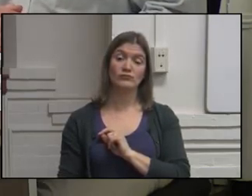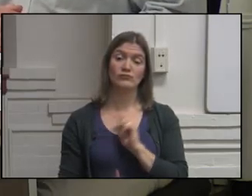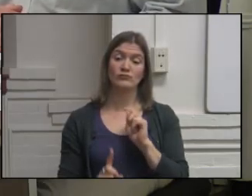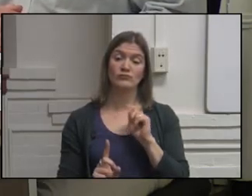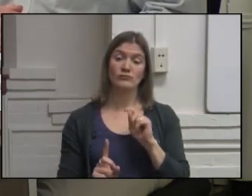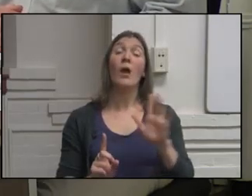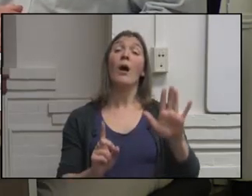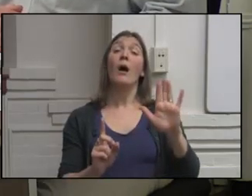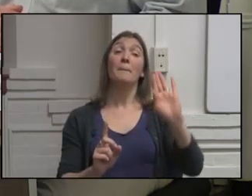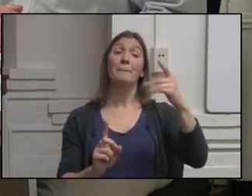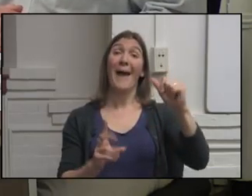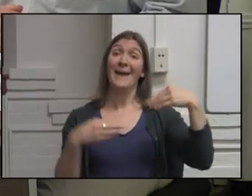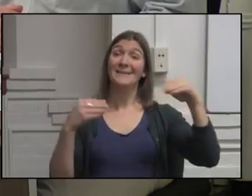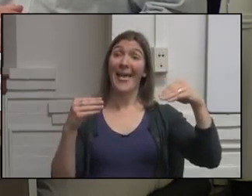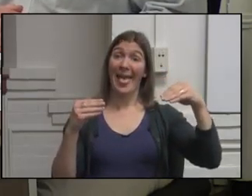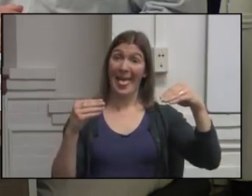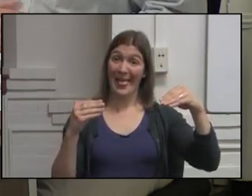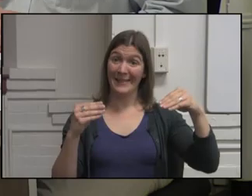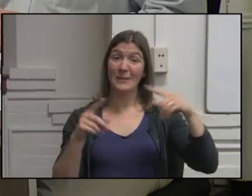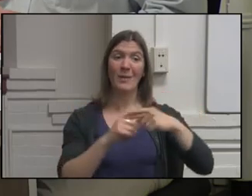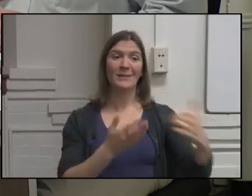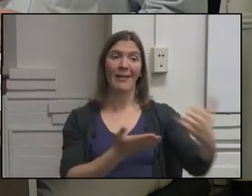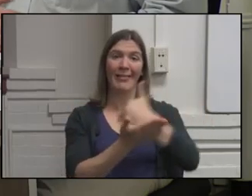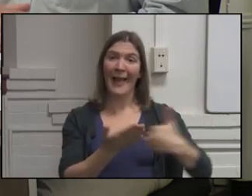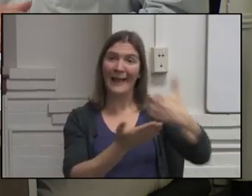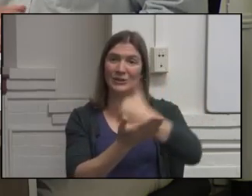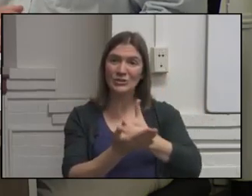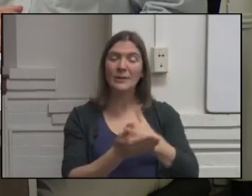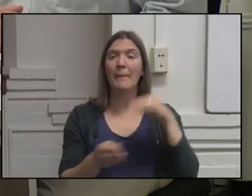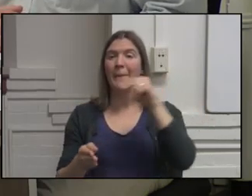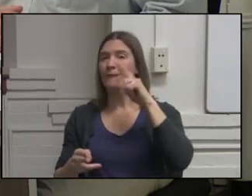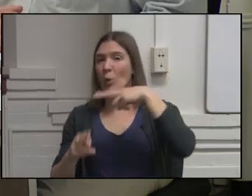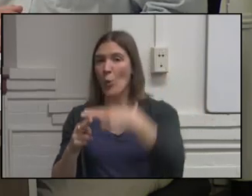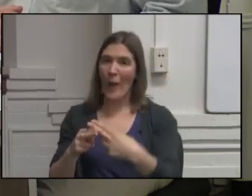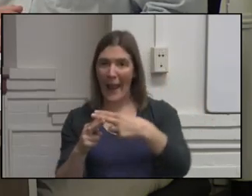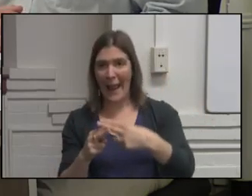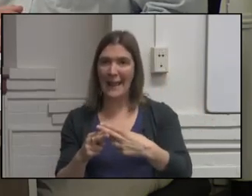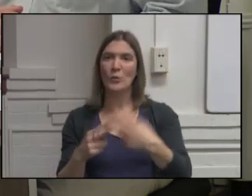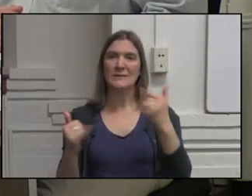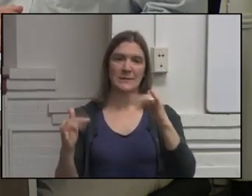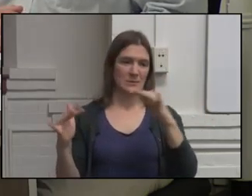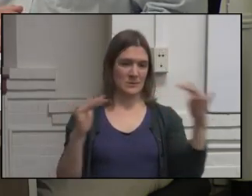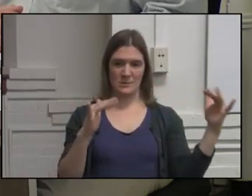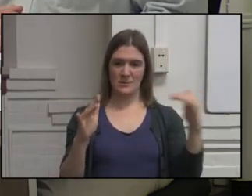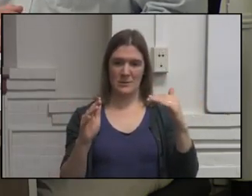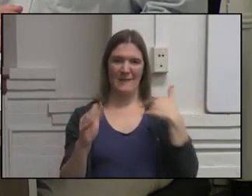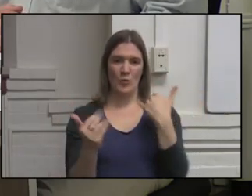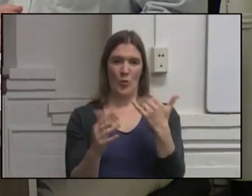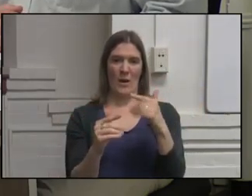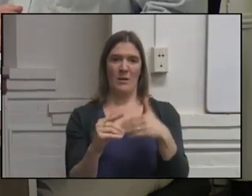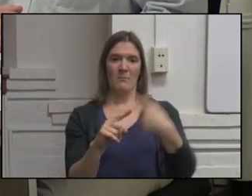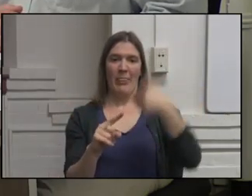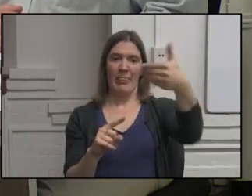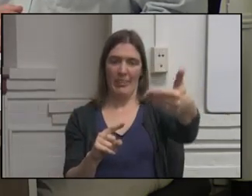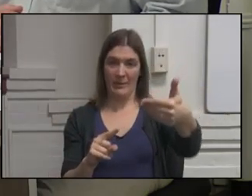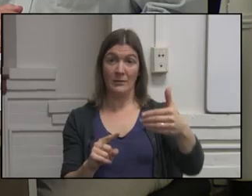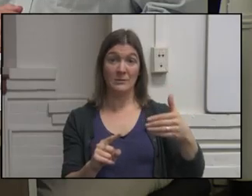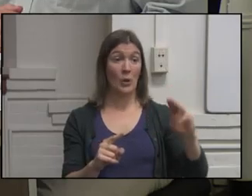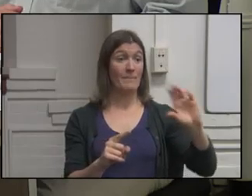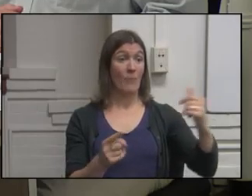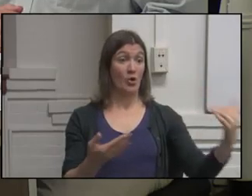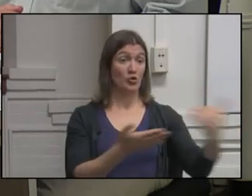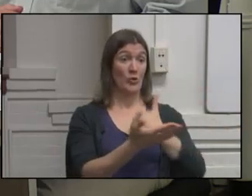the refuse bag revenues, curbside collection costs, and tipping fees all lag a month. So the March revenue for